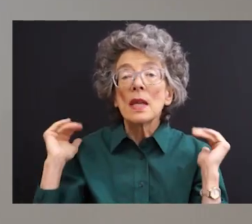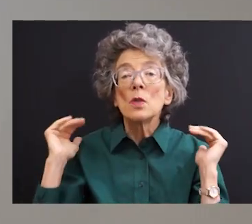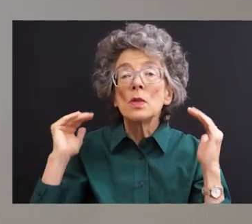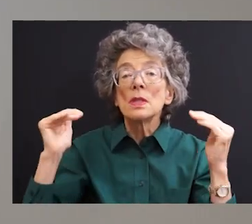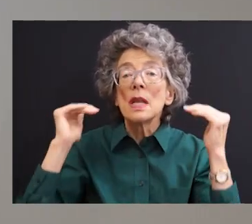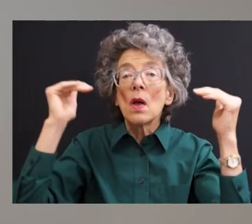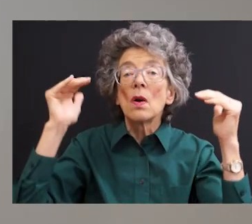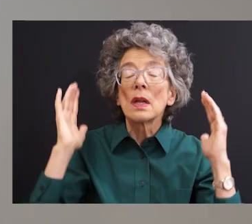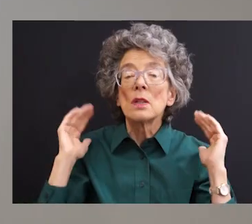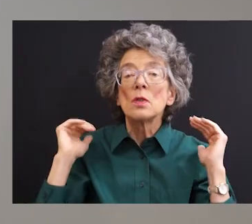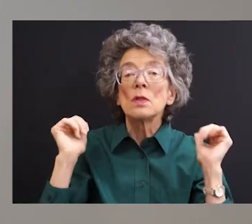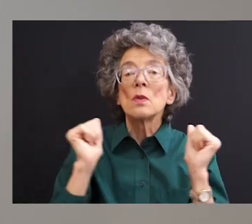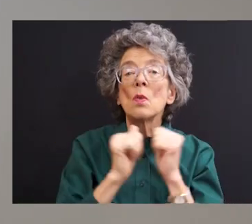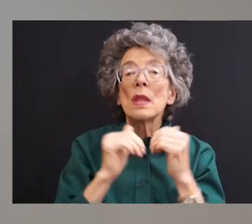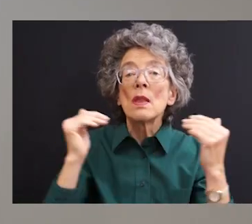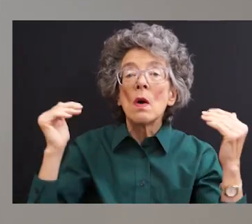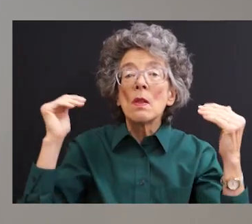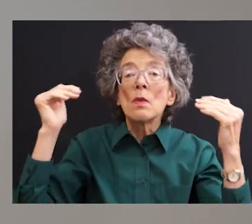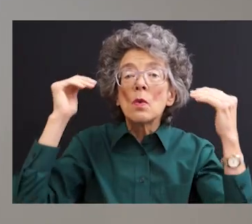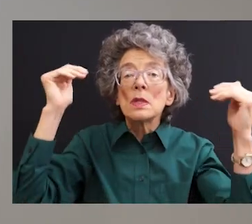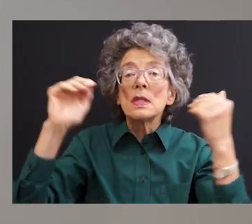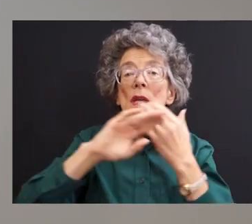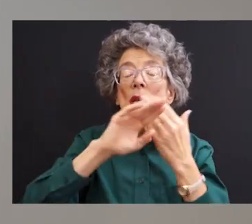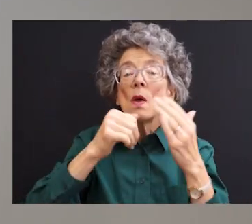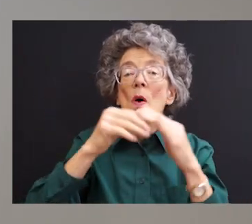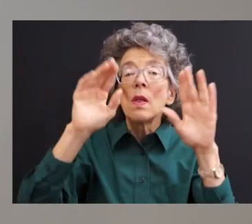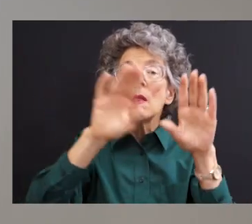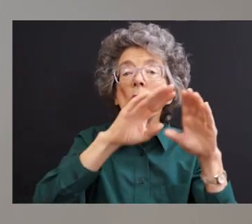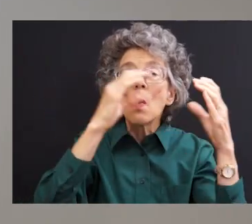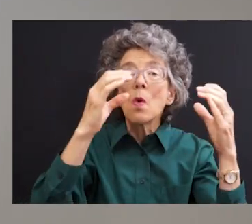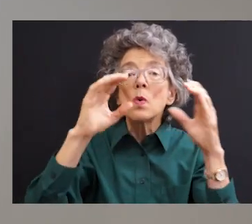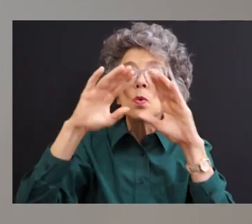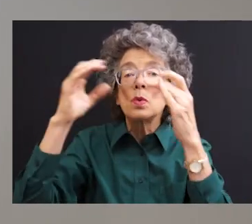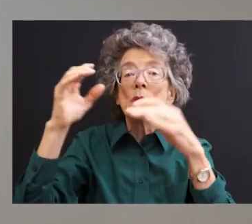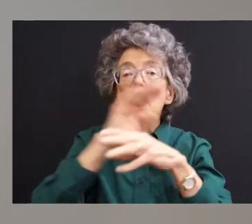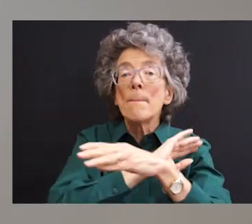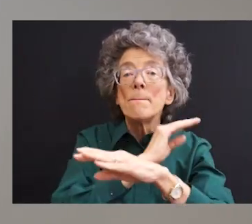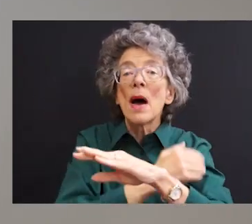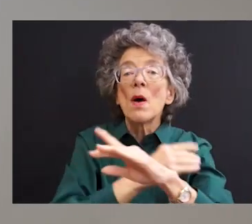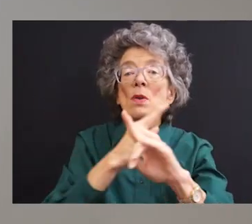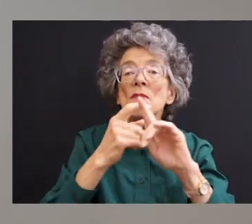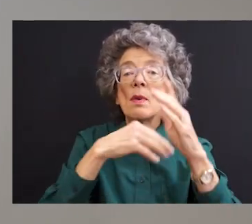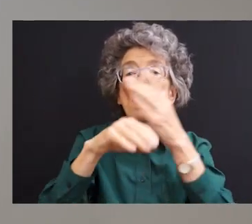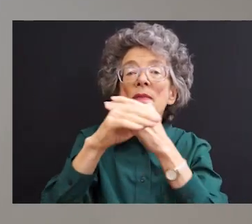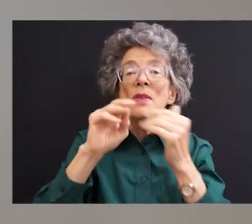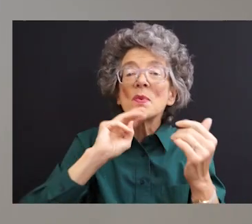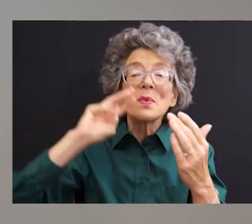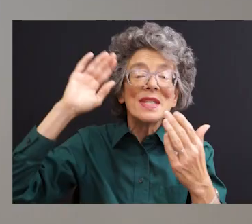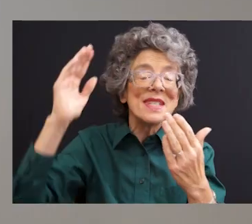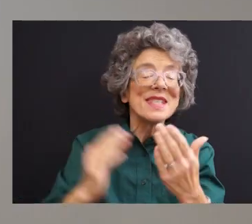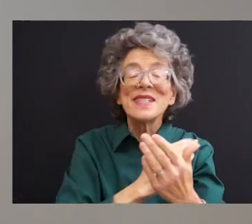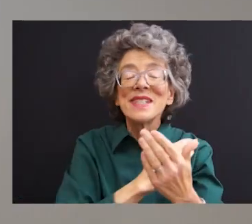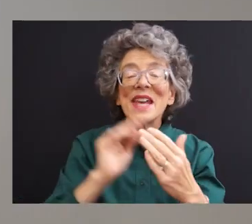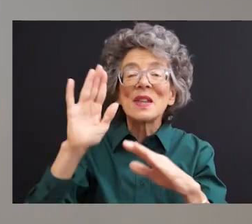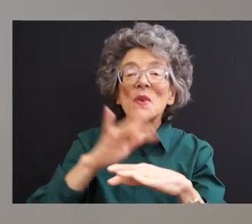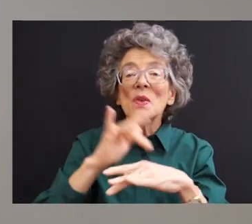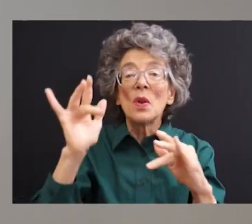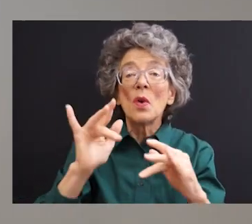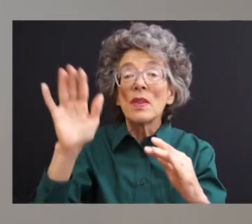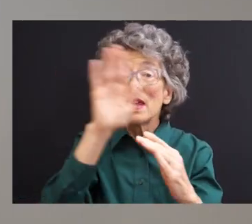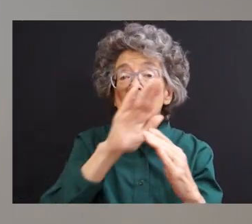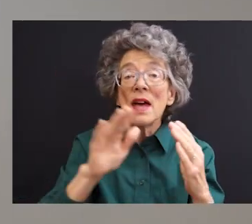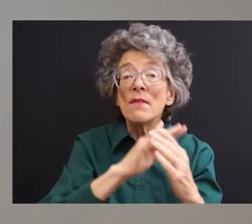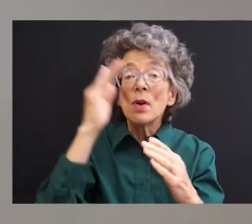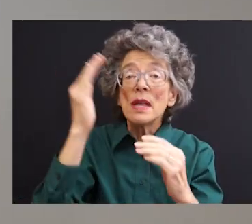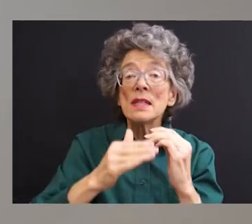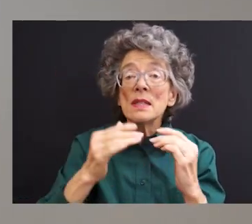and archangels, with thrones and dominions, and with all the hosts and powers of heaven, we sing the hymn of your glory as without end